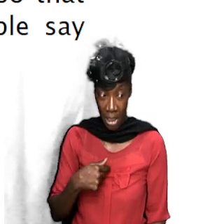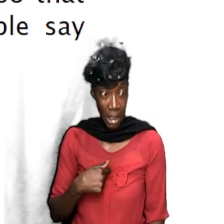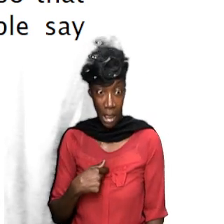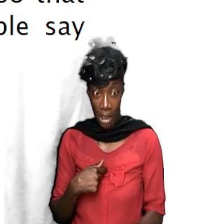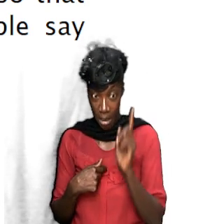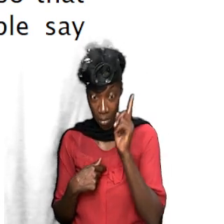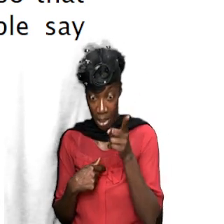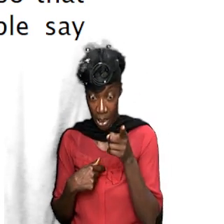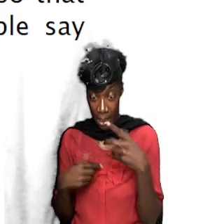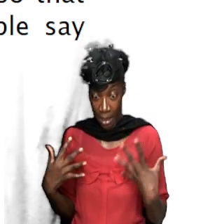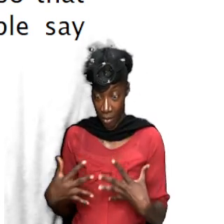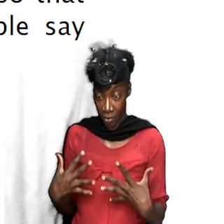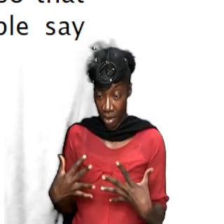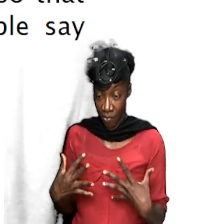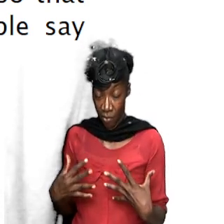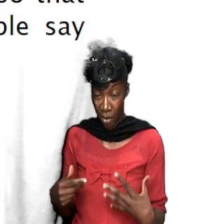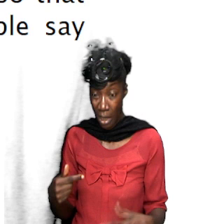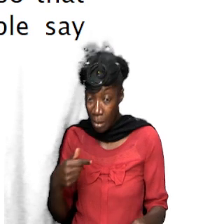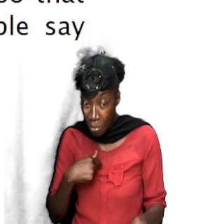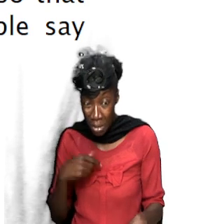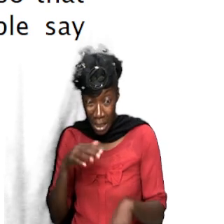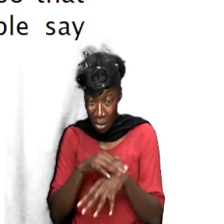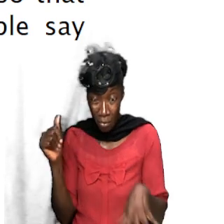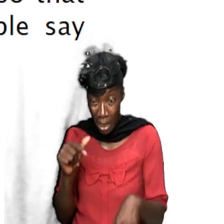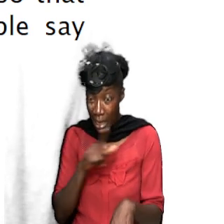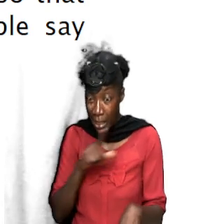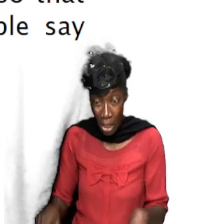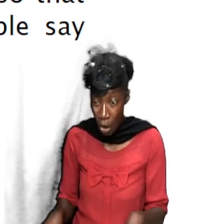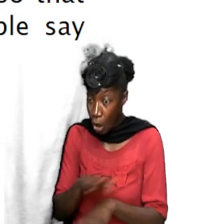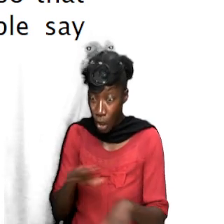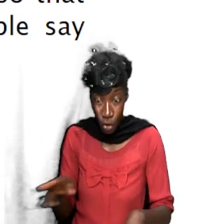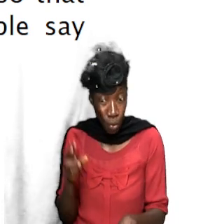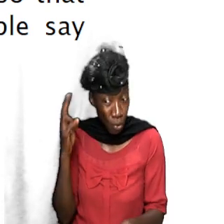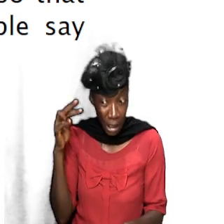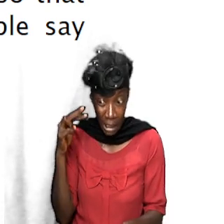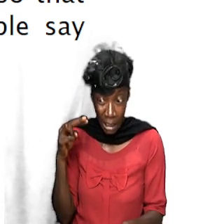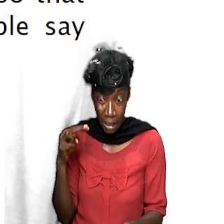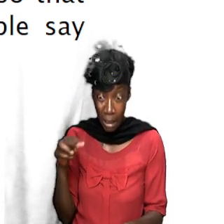fearful to say, boy, when I cry, God not going to hear me. Me no want that king again.